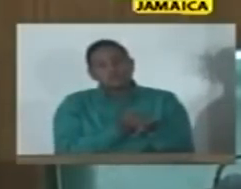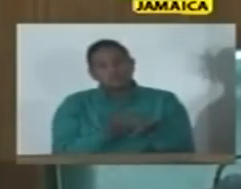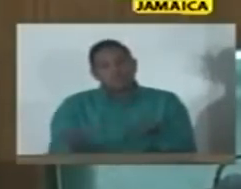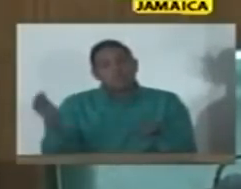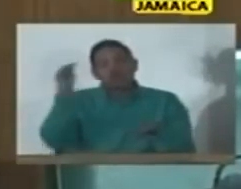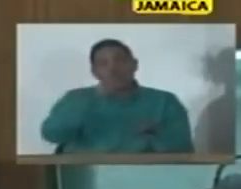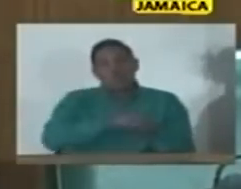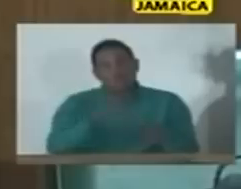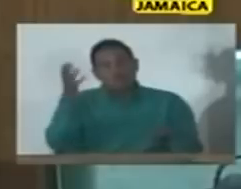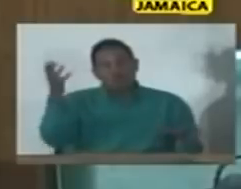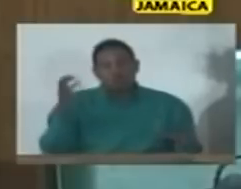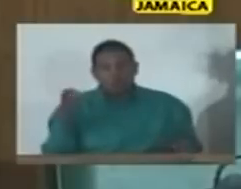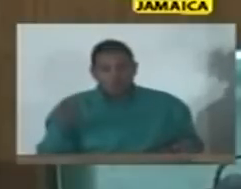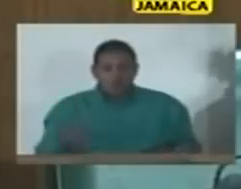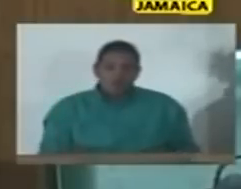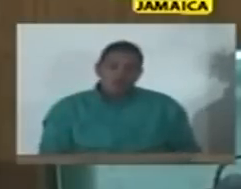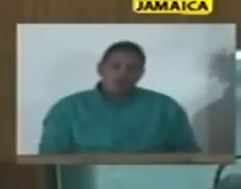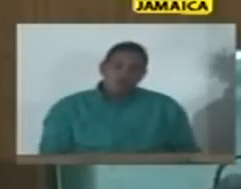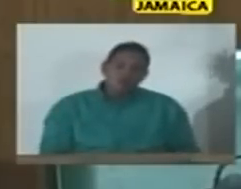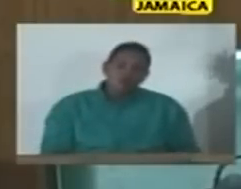where the